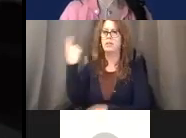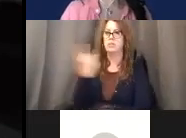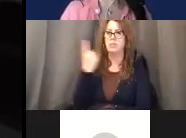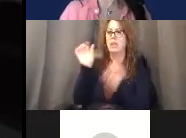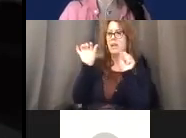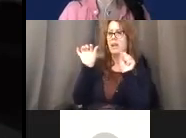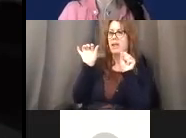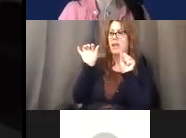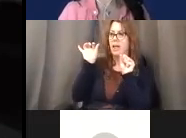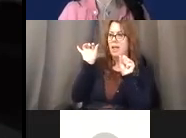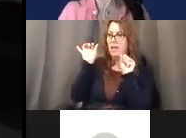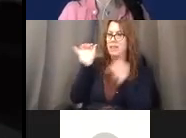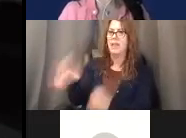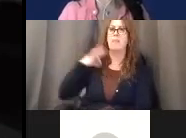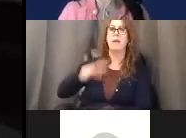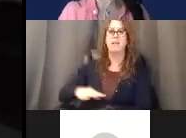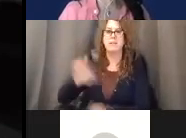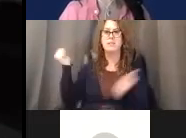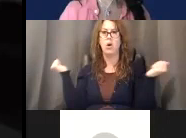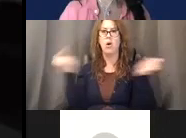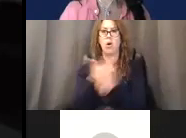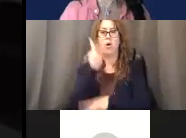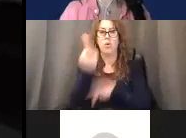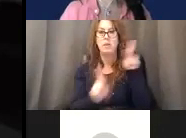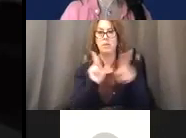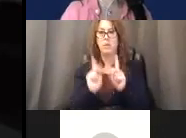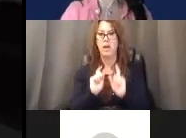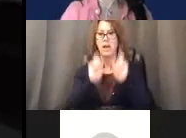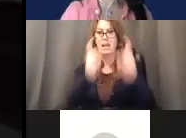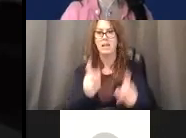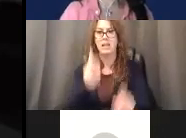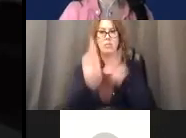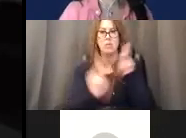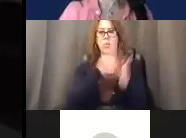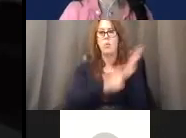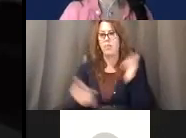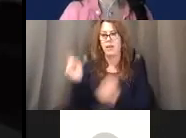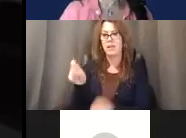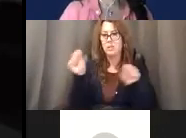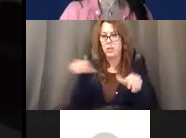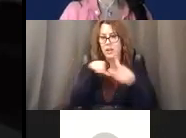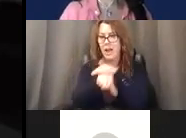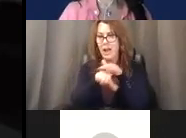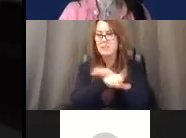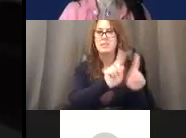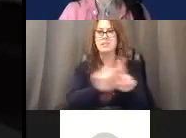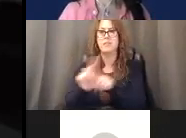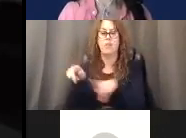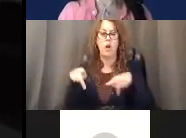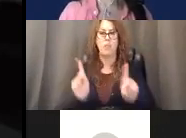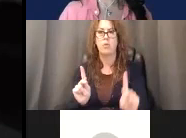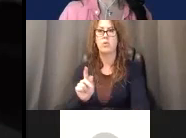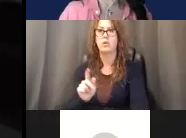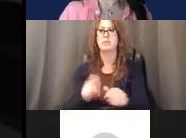good, give folks what they have, what they need to really be able to access opportunities, and just have what they need to thrive. We